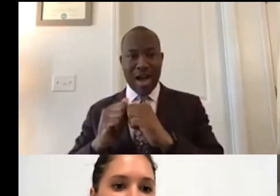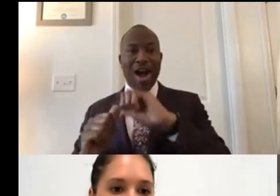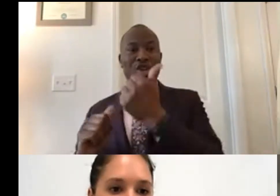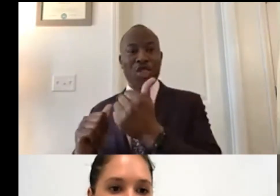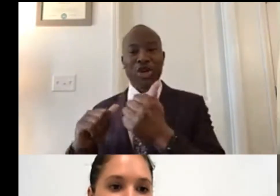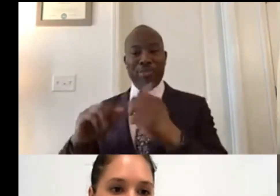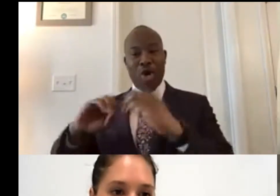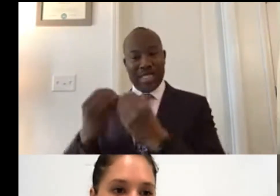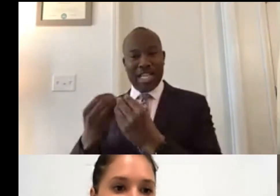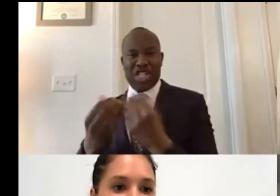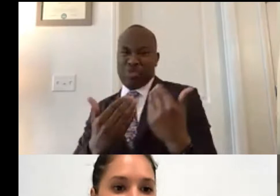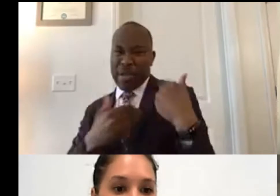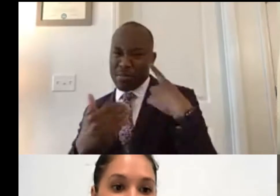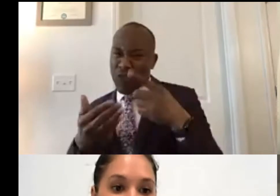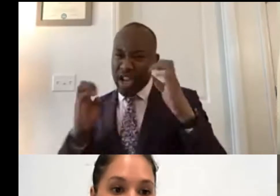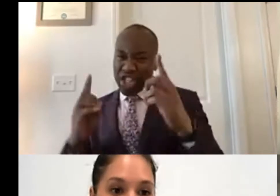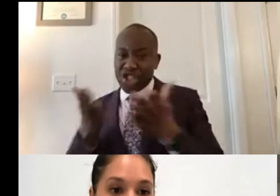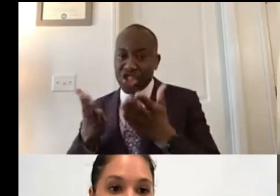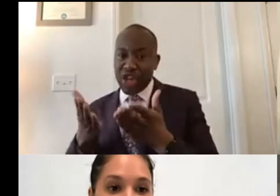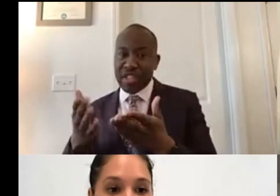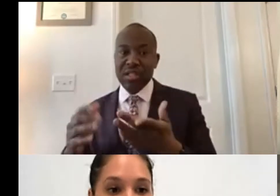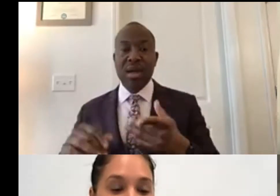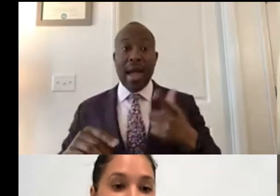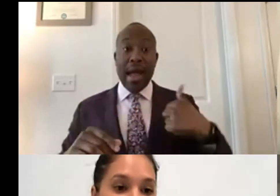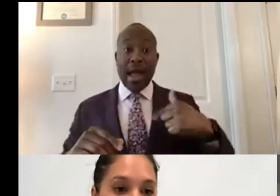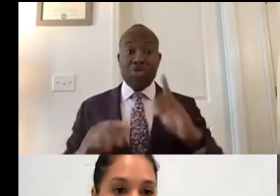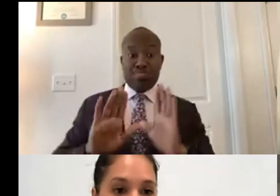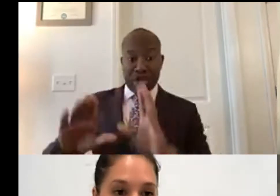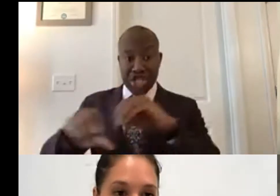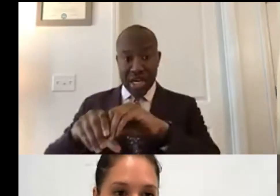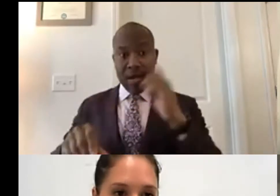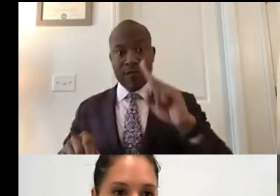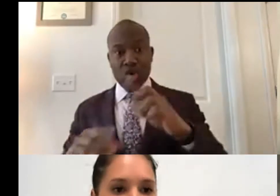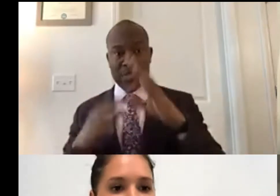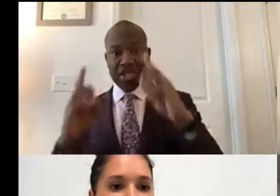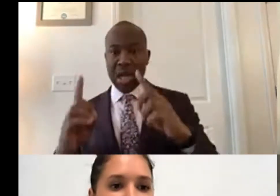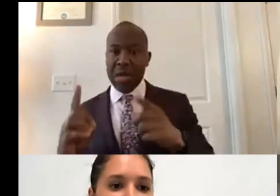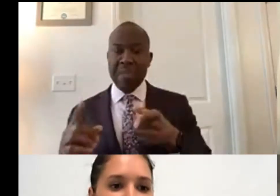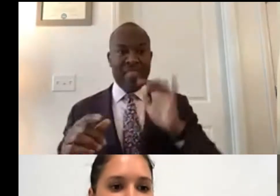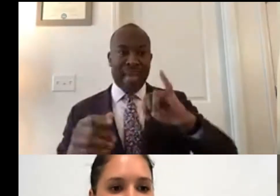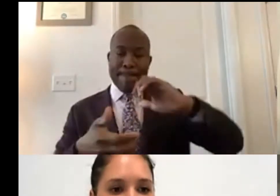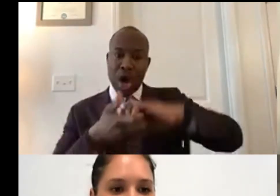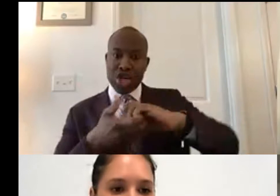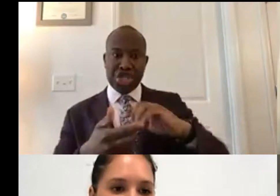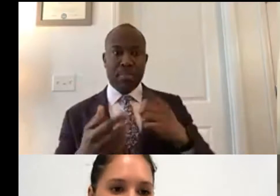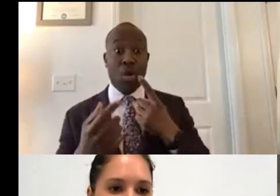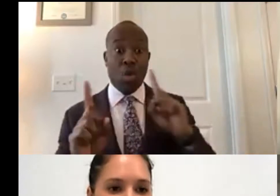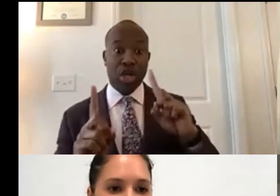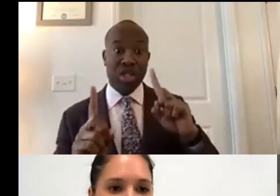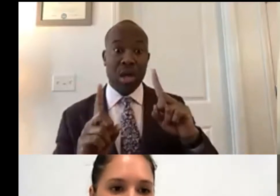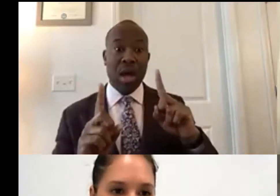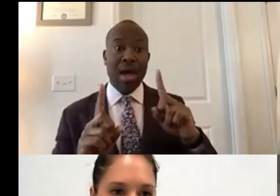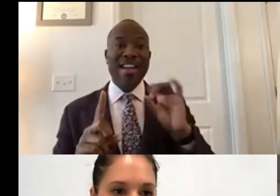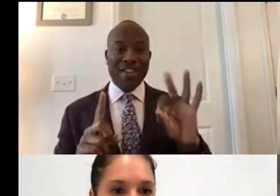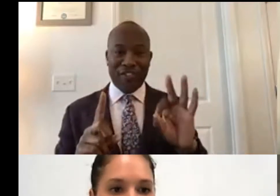was a partnership with other organizations who were responsible for education services, and those special education services